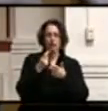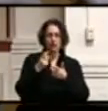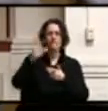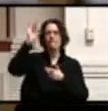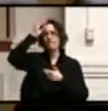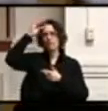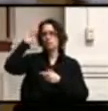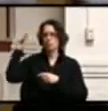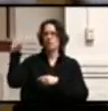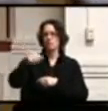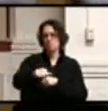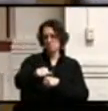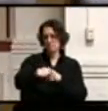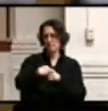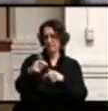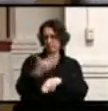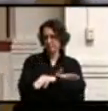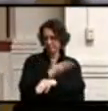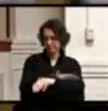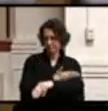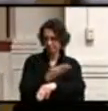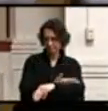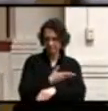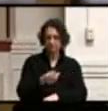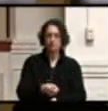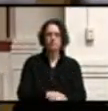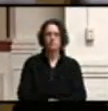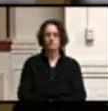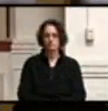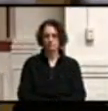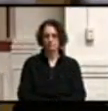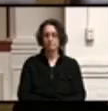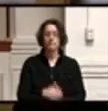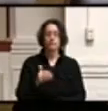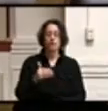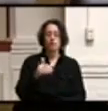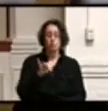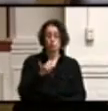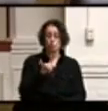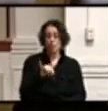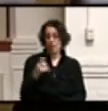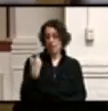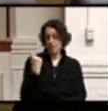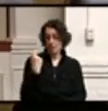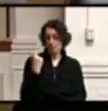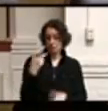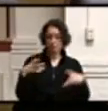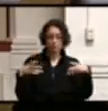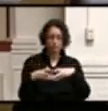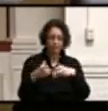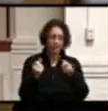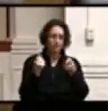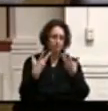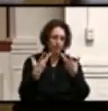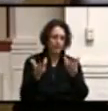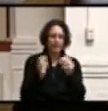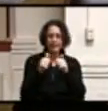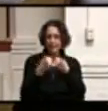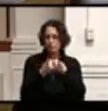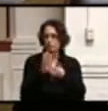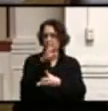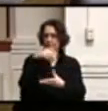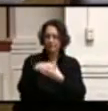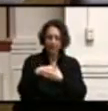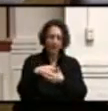In July, we met with multiple agencies from the state, the Department of Environmental Conservation, Agency of